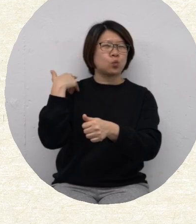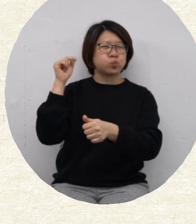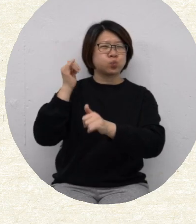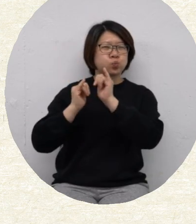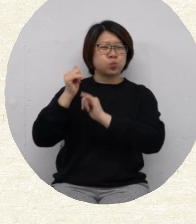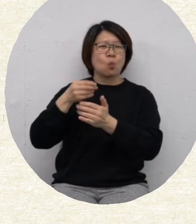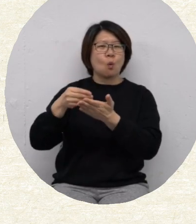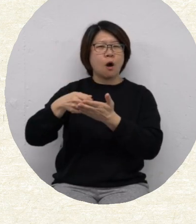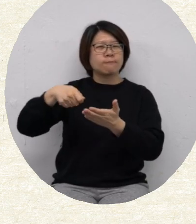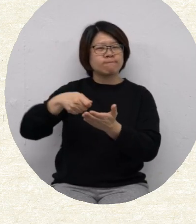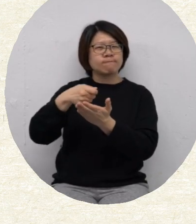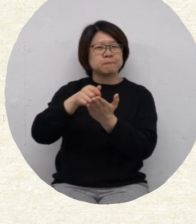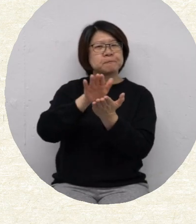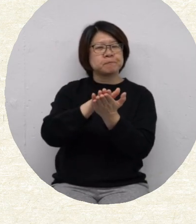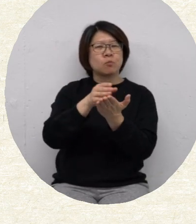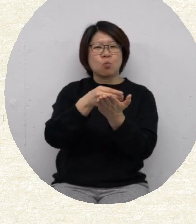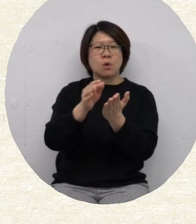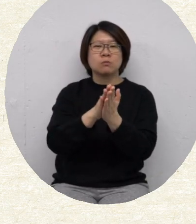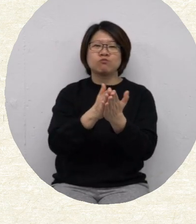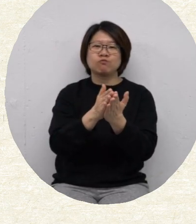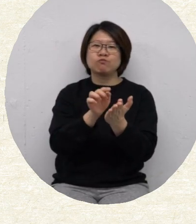the same time and space.